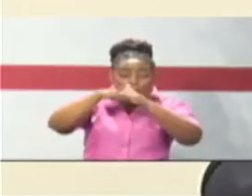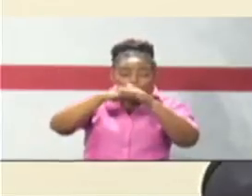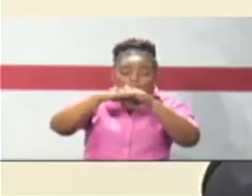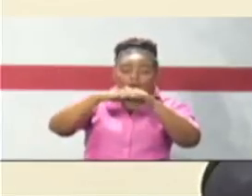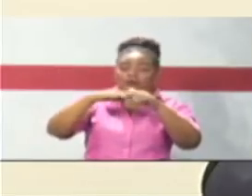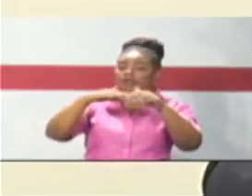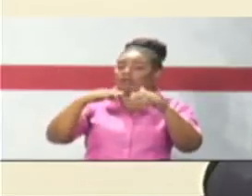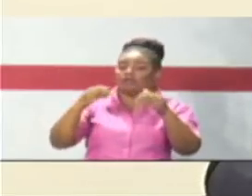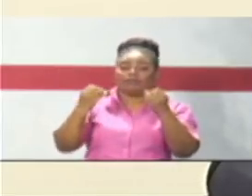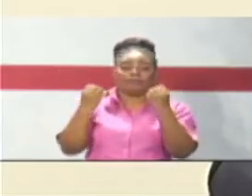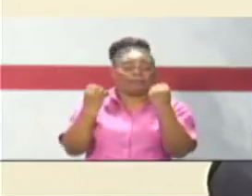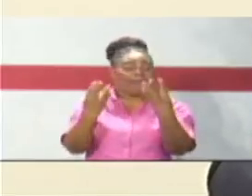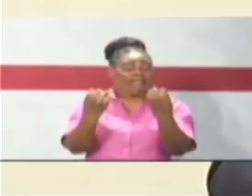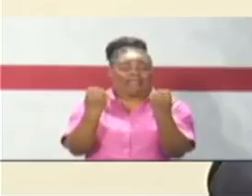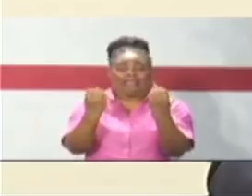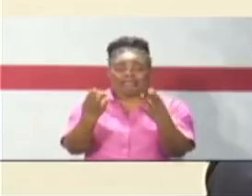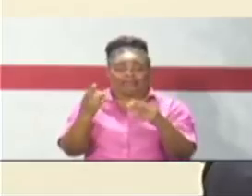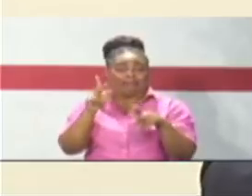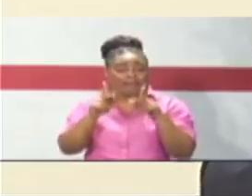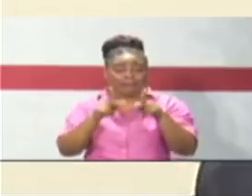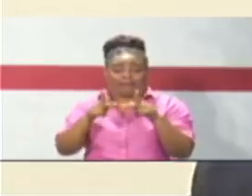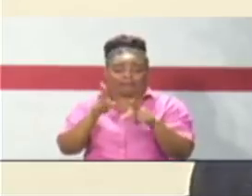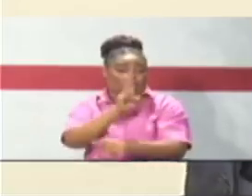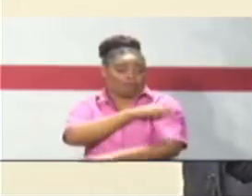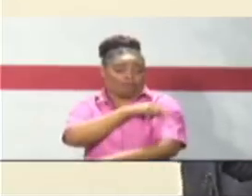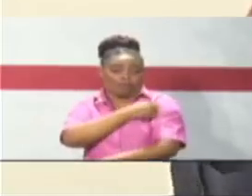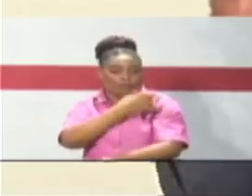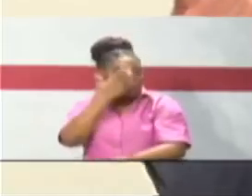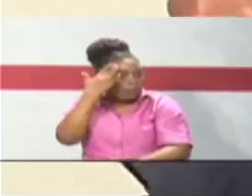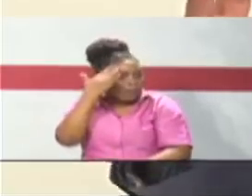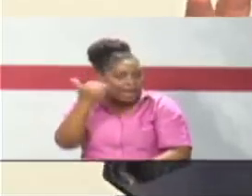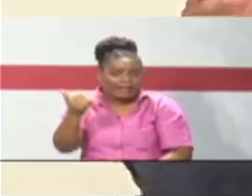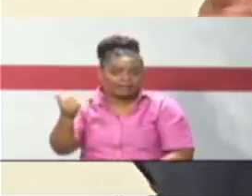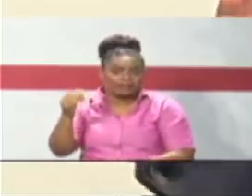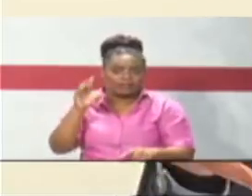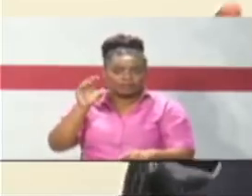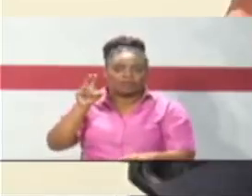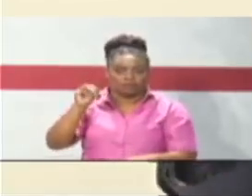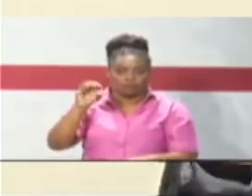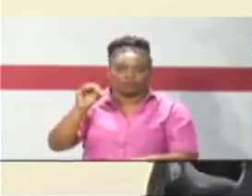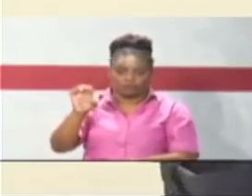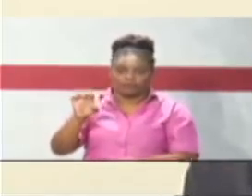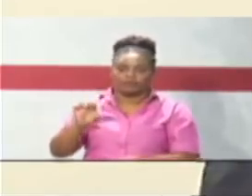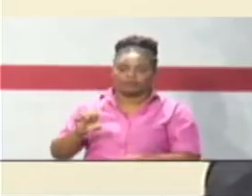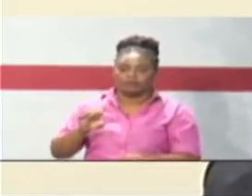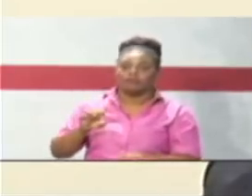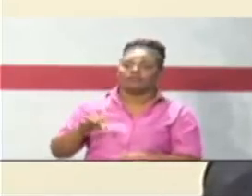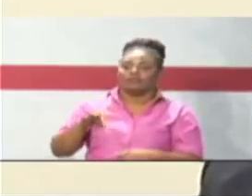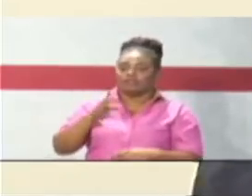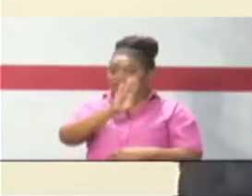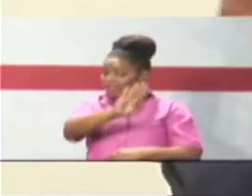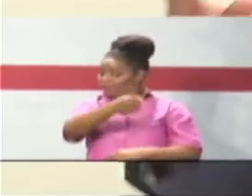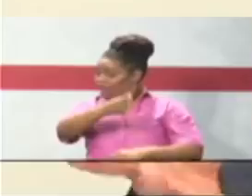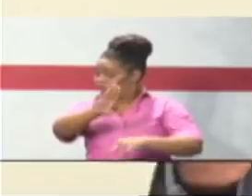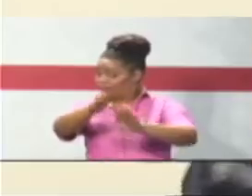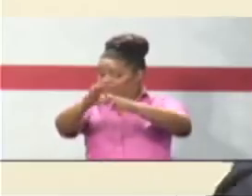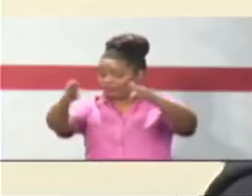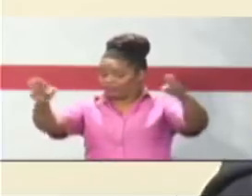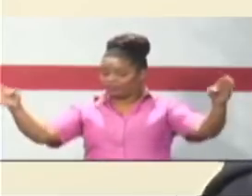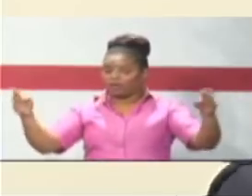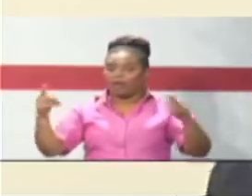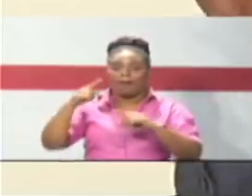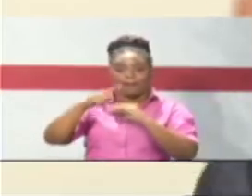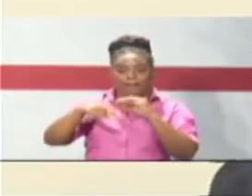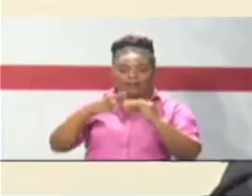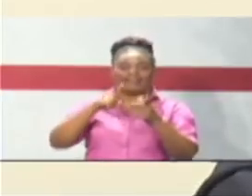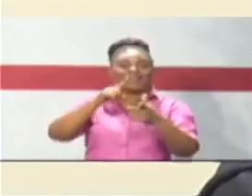factors that led to the state of emergency. So it's a whole series of factors you take into account and you look at the picture it paints.